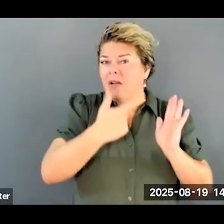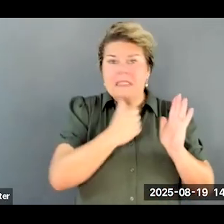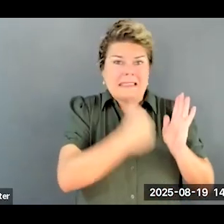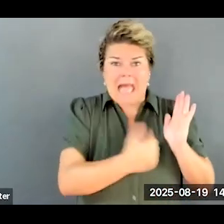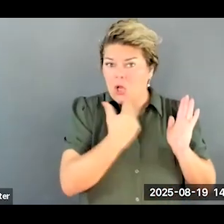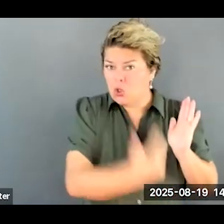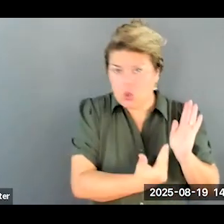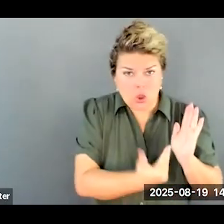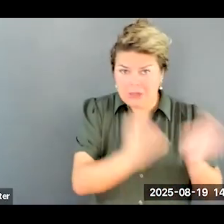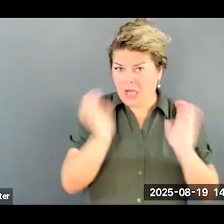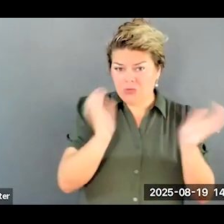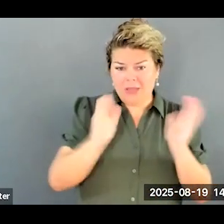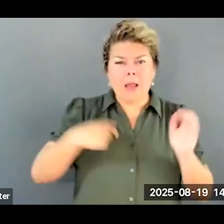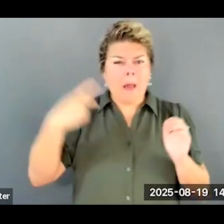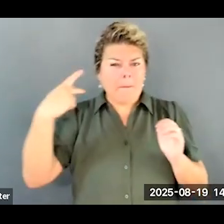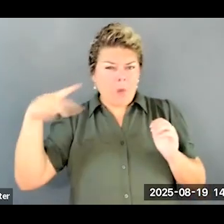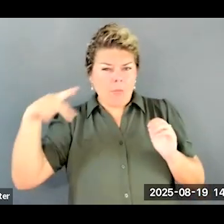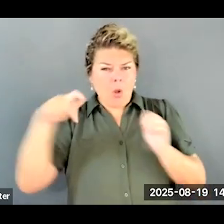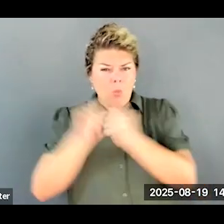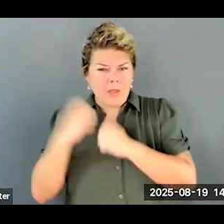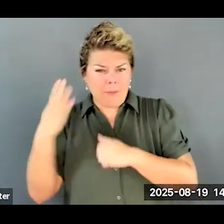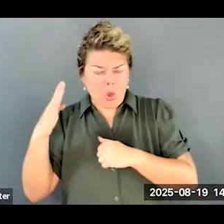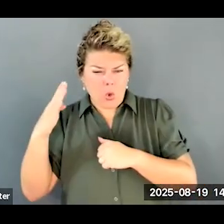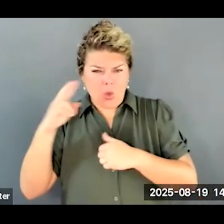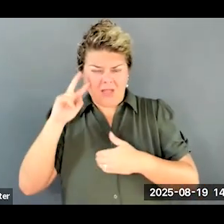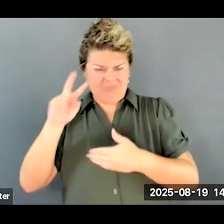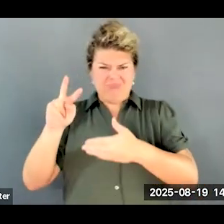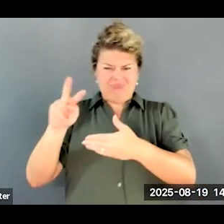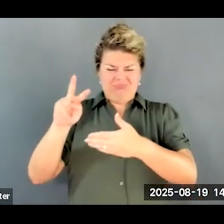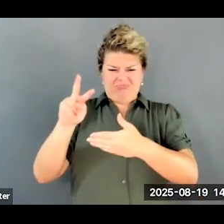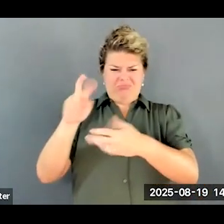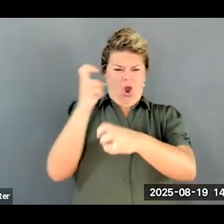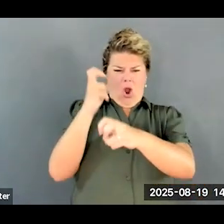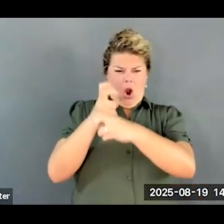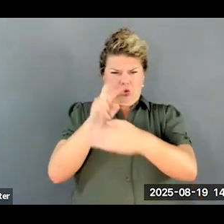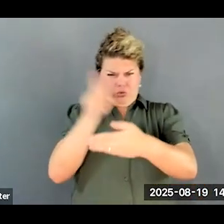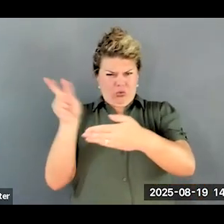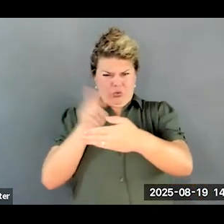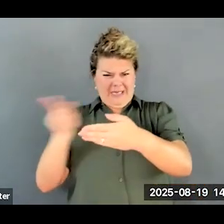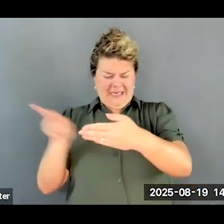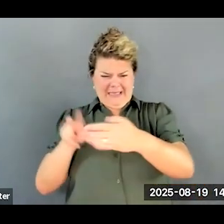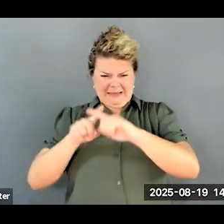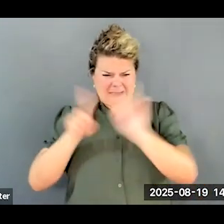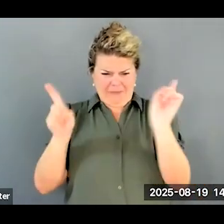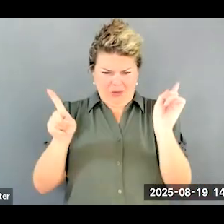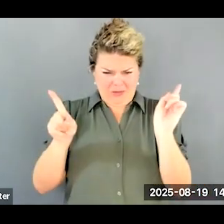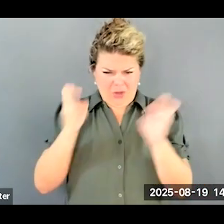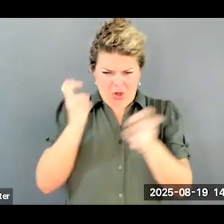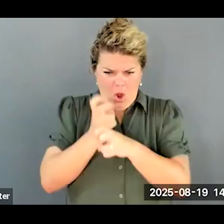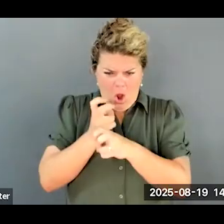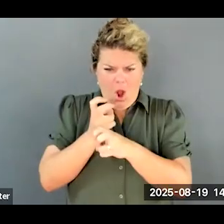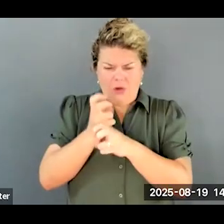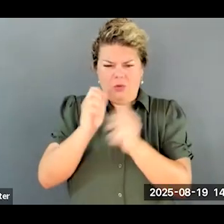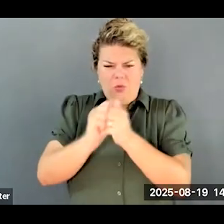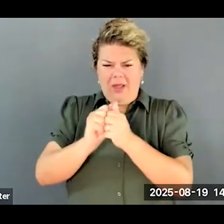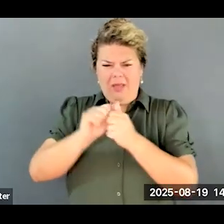This is a purple background with blue font, and this is hard to read. It's difficult for my eyes to make that distinguishment on what those letters